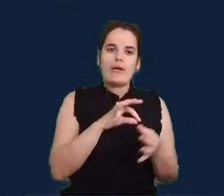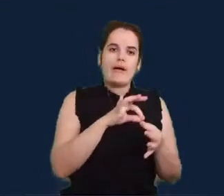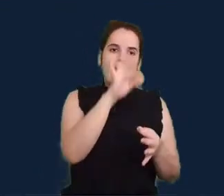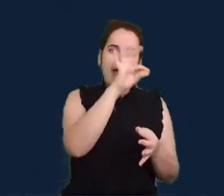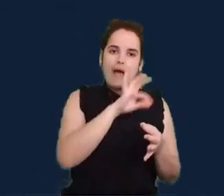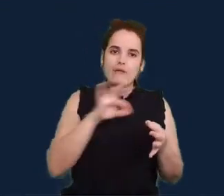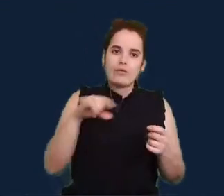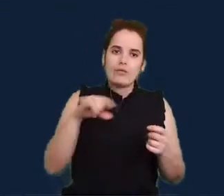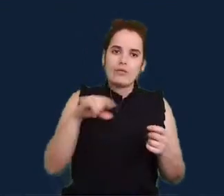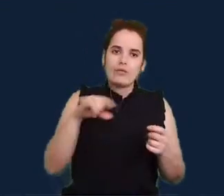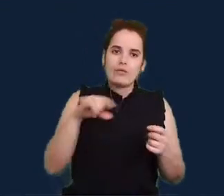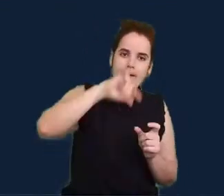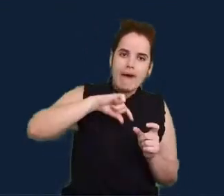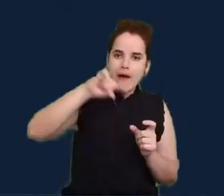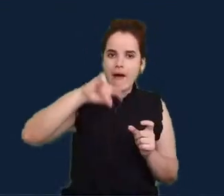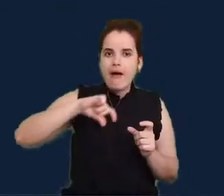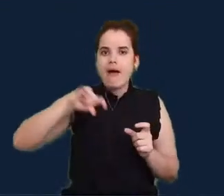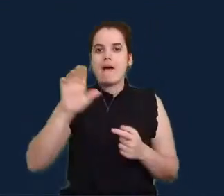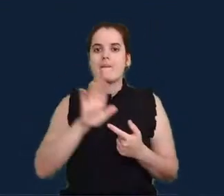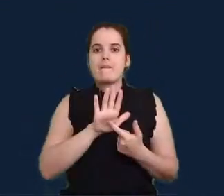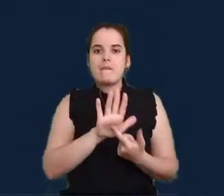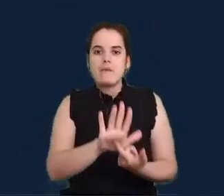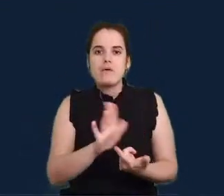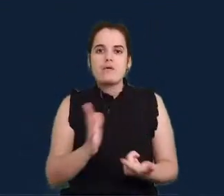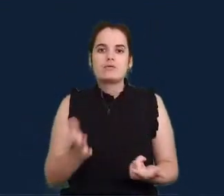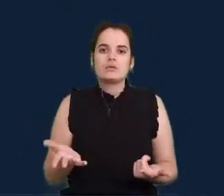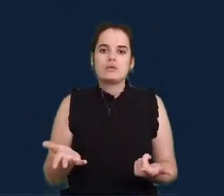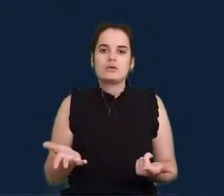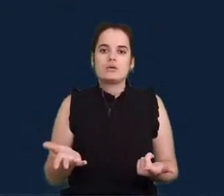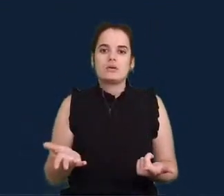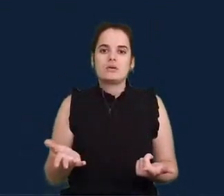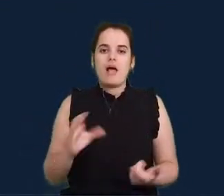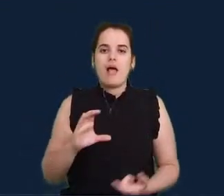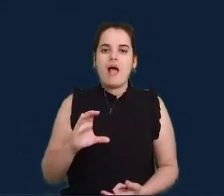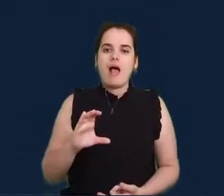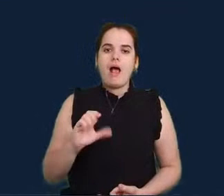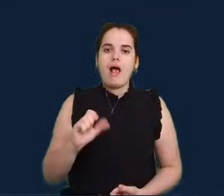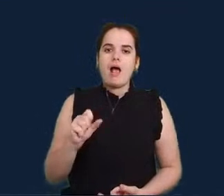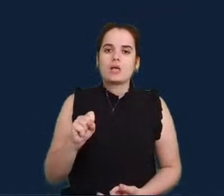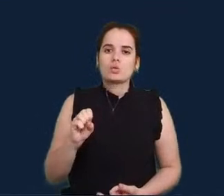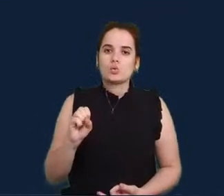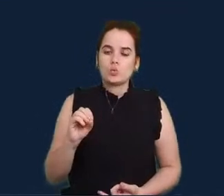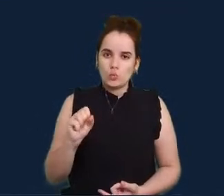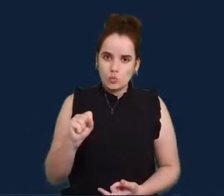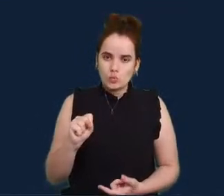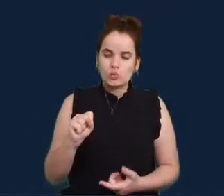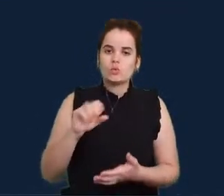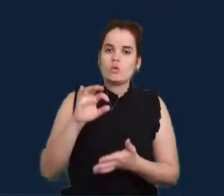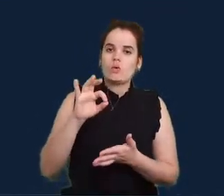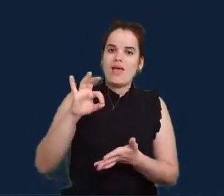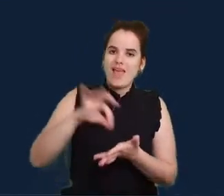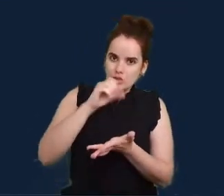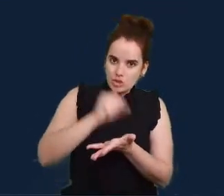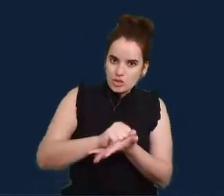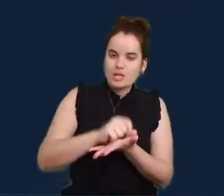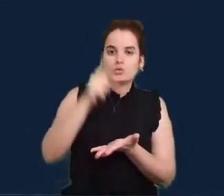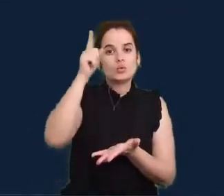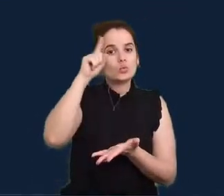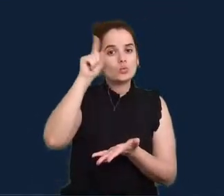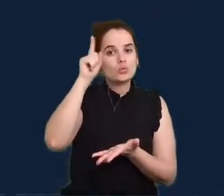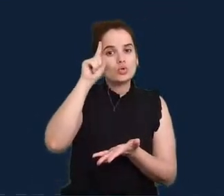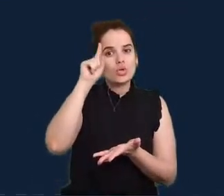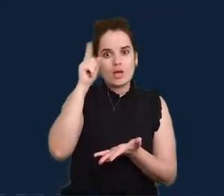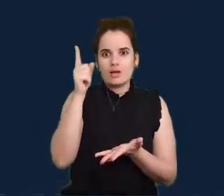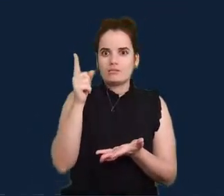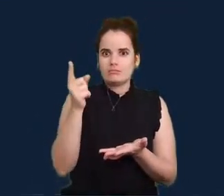um, cases recorded every day, and then the key insight that I want, so saying cases recorded every